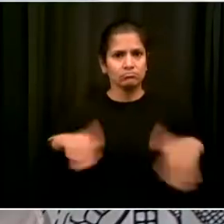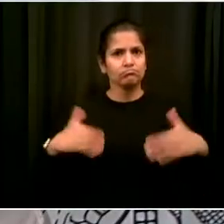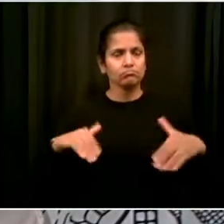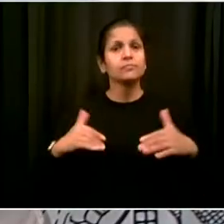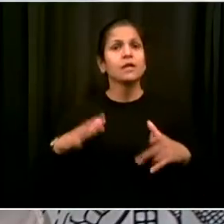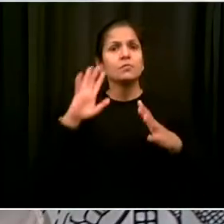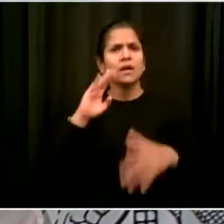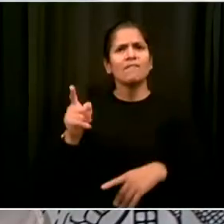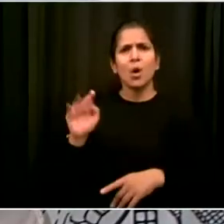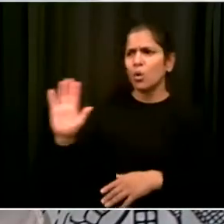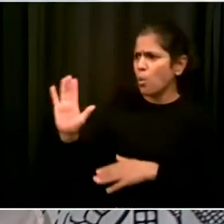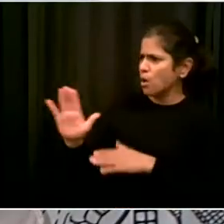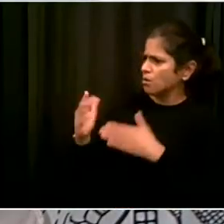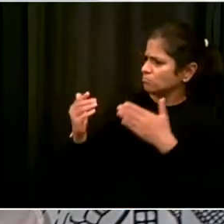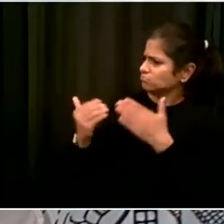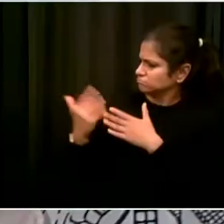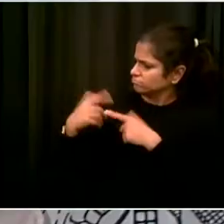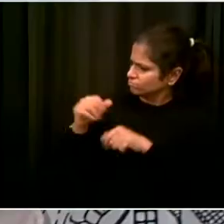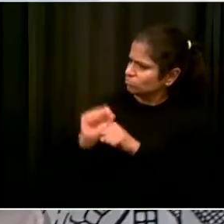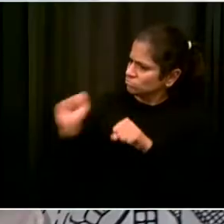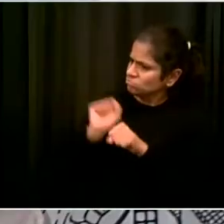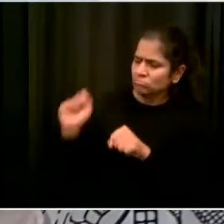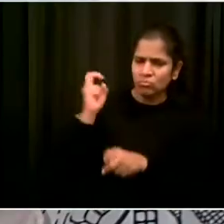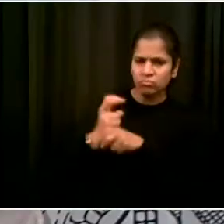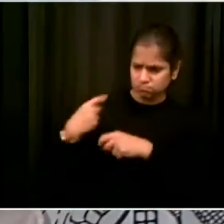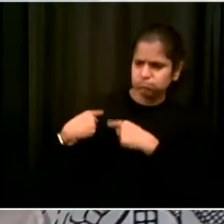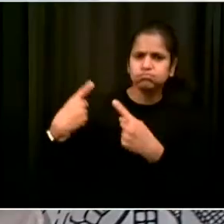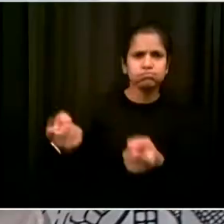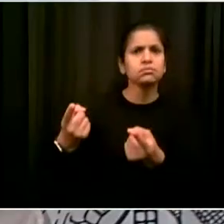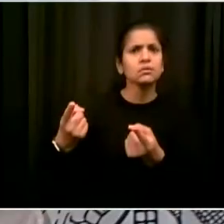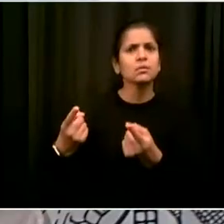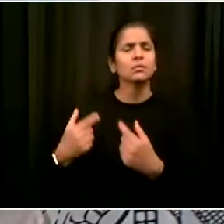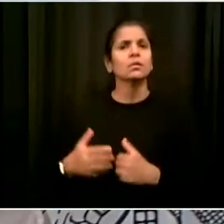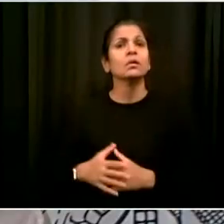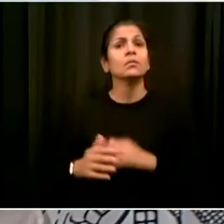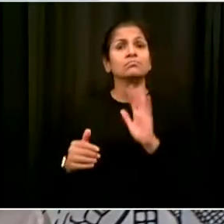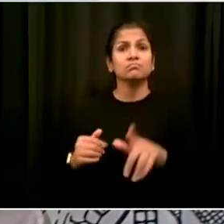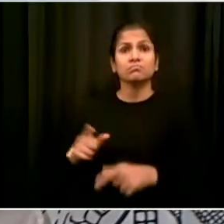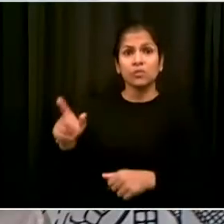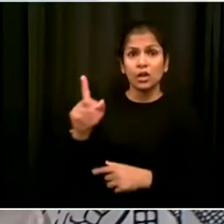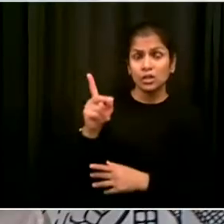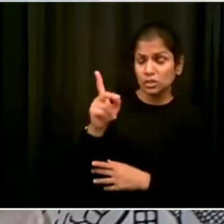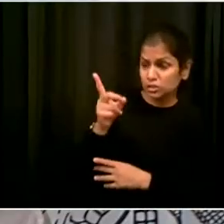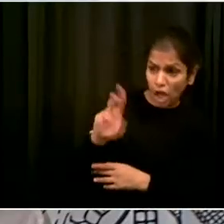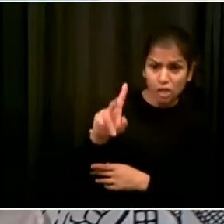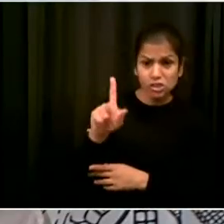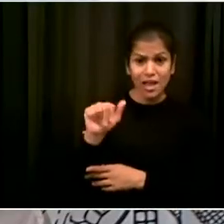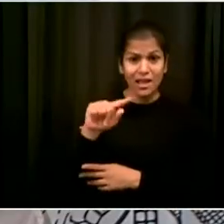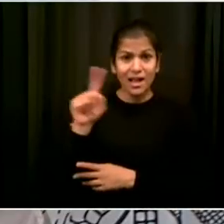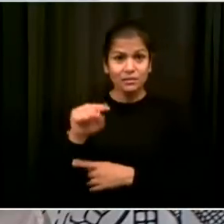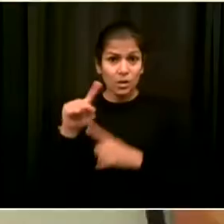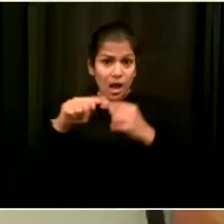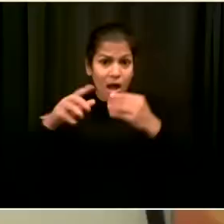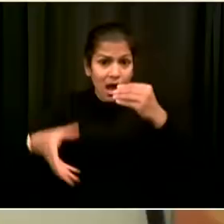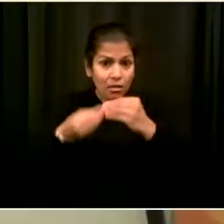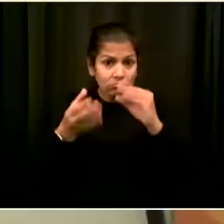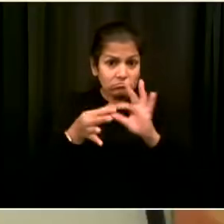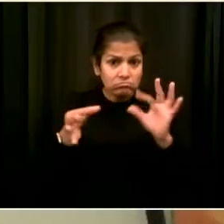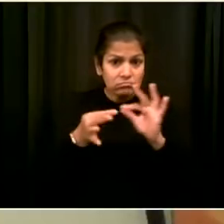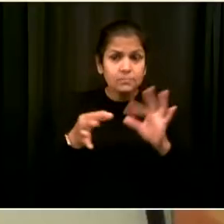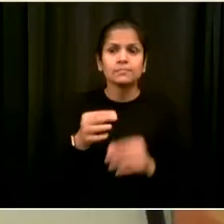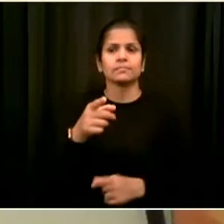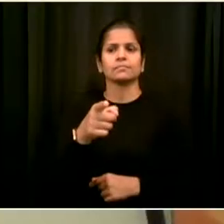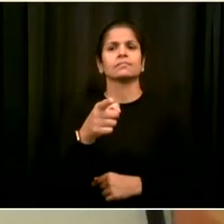been tremendously helpful. Dr. Katz, you want to add? Yes, Mr. Mayor, you can count on Health and Hospitals, which